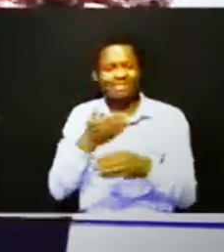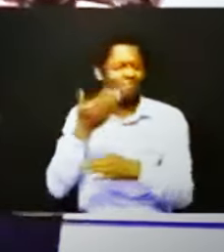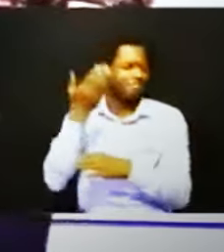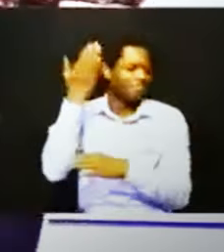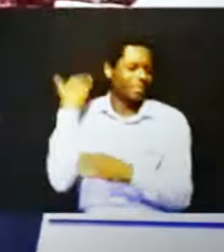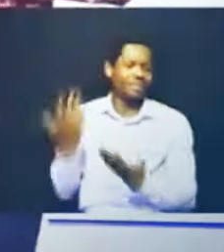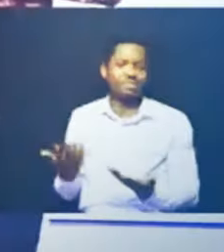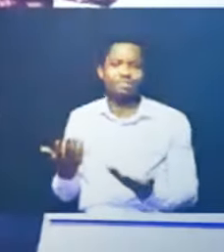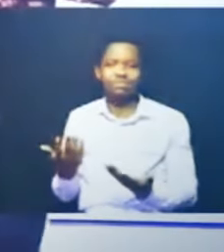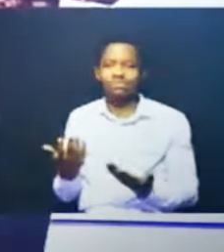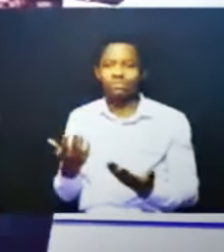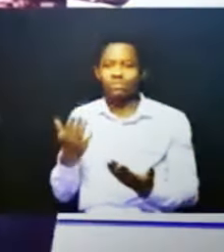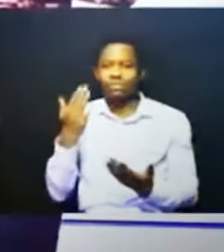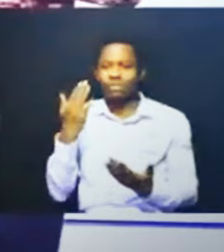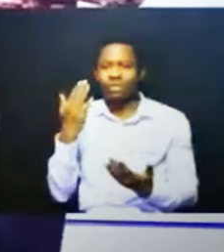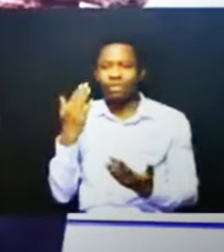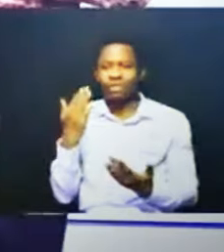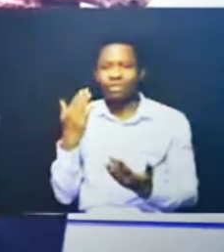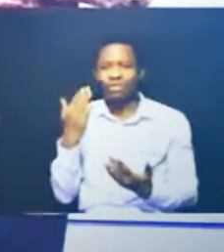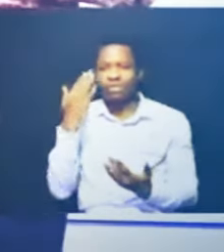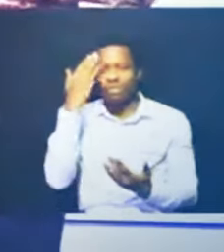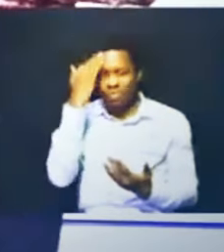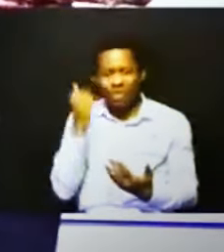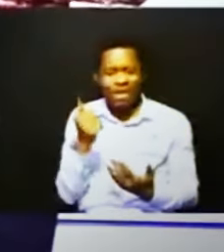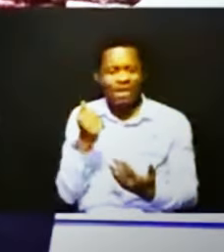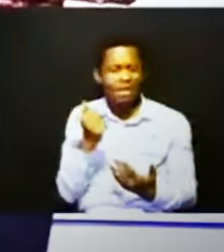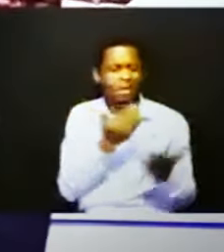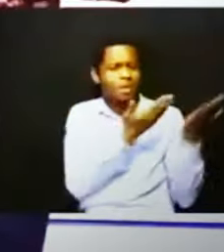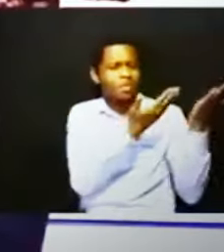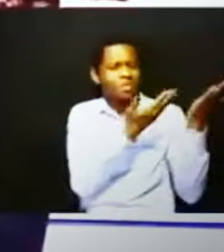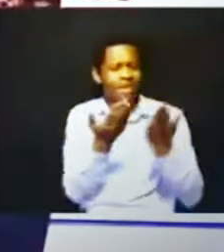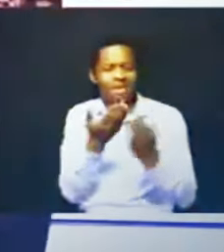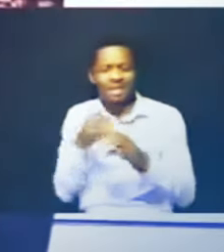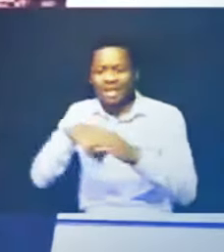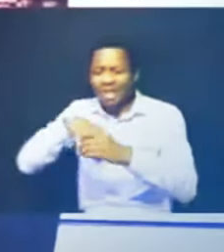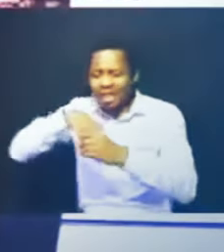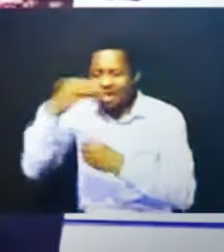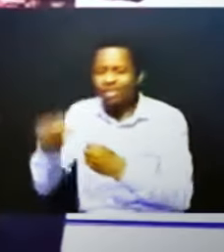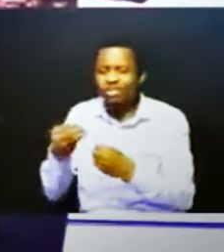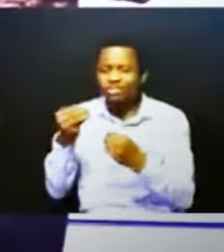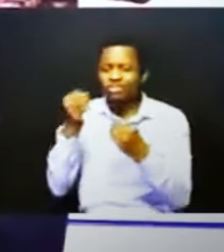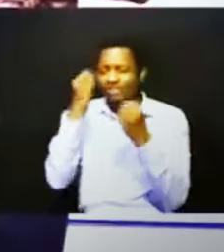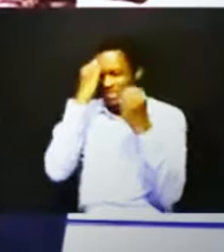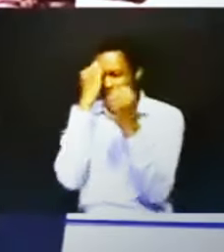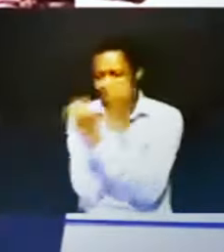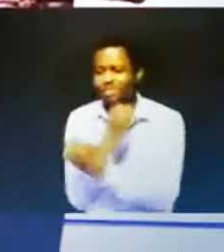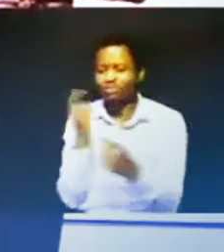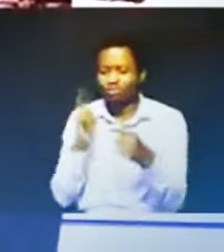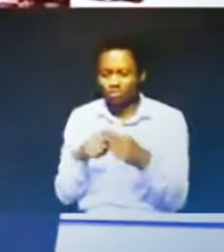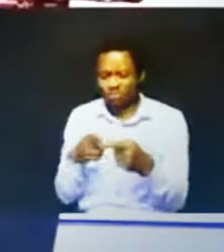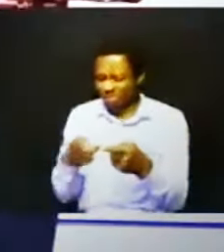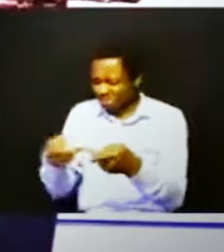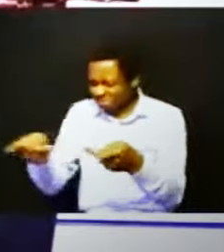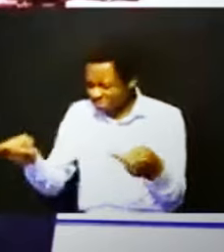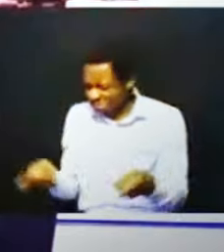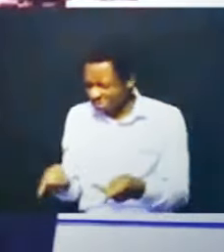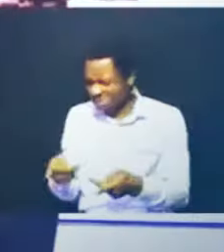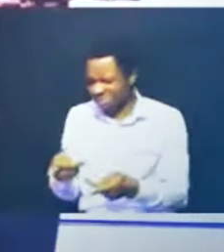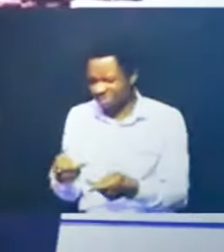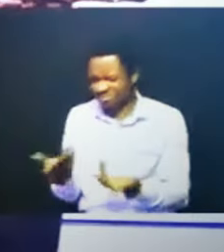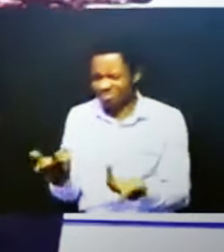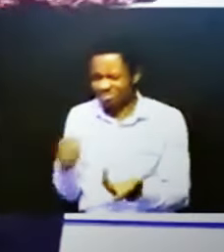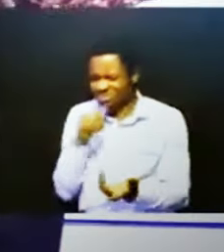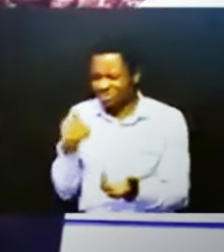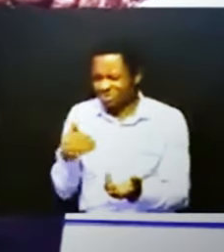Yes. Why did you bring us up out of Egypt to this terrible place? It has no grain or